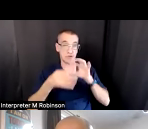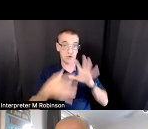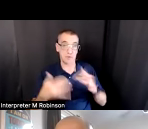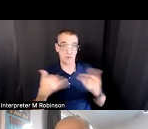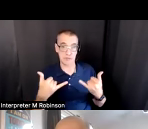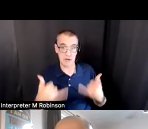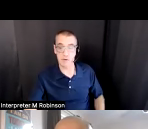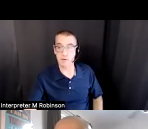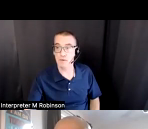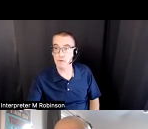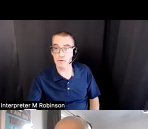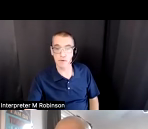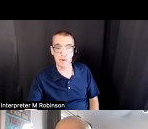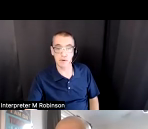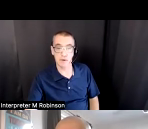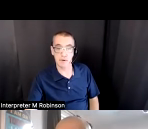Thanks, Arthur.